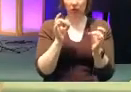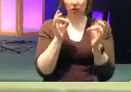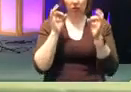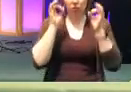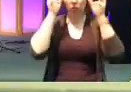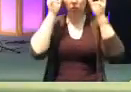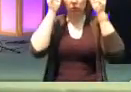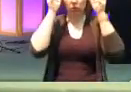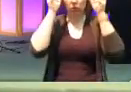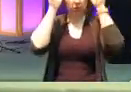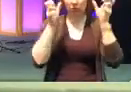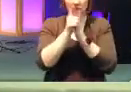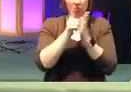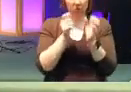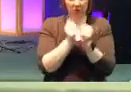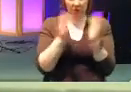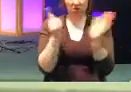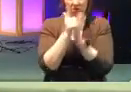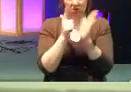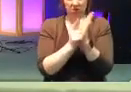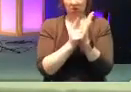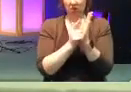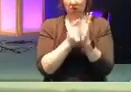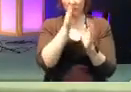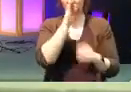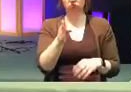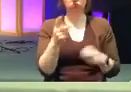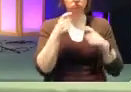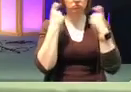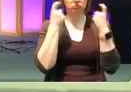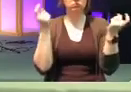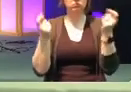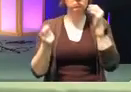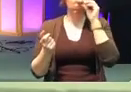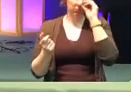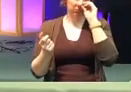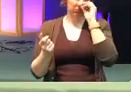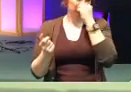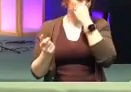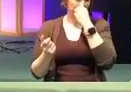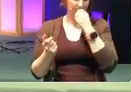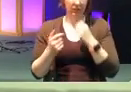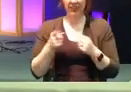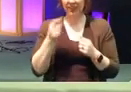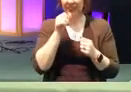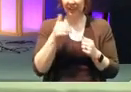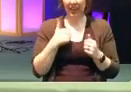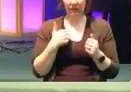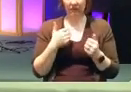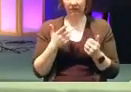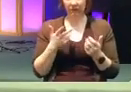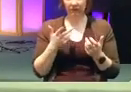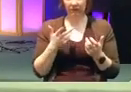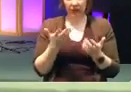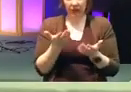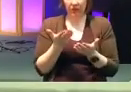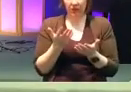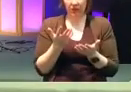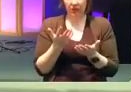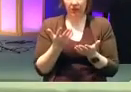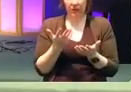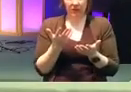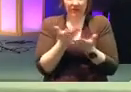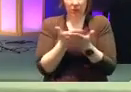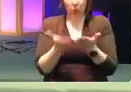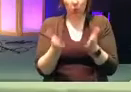lawlessness, evil, blatant. Obviously, they didn't have the means that we have today through media